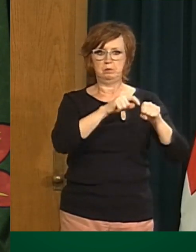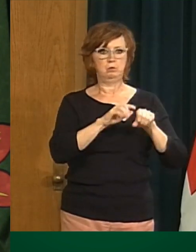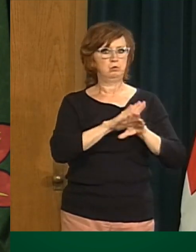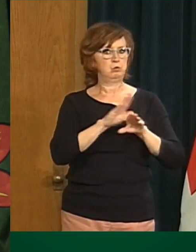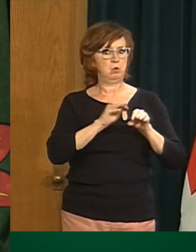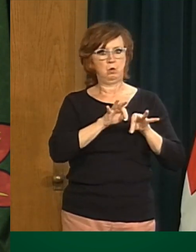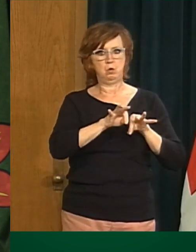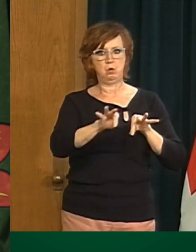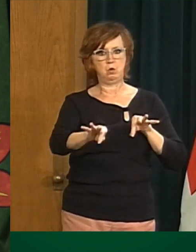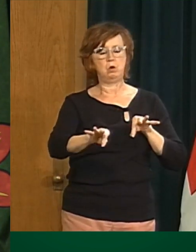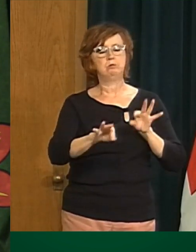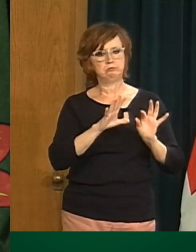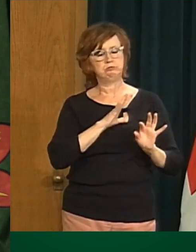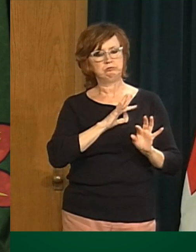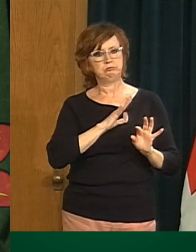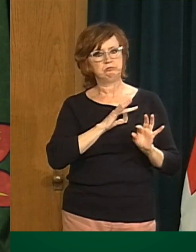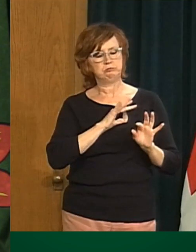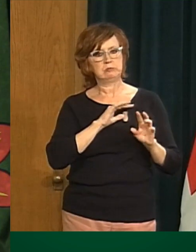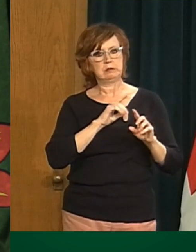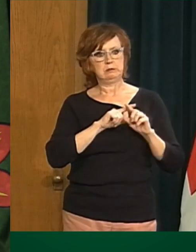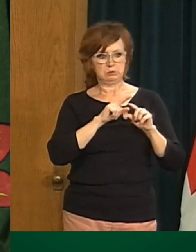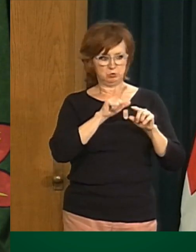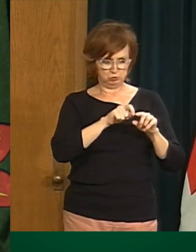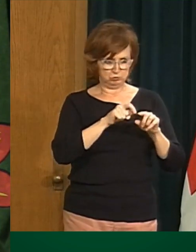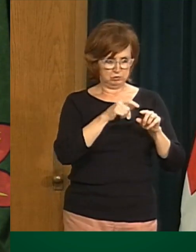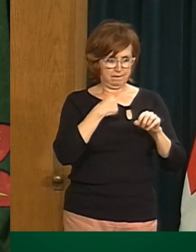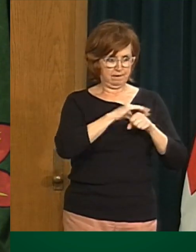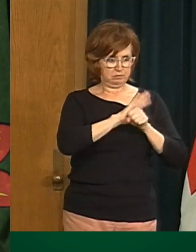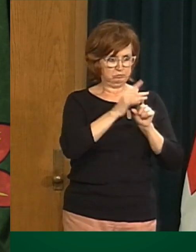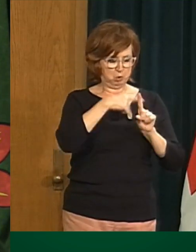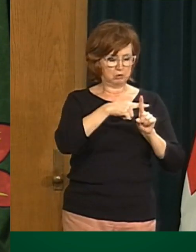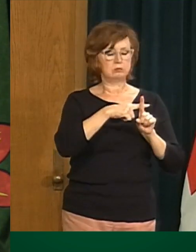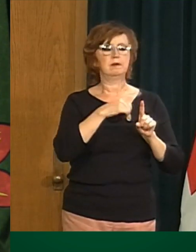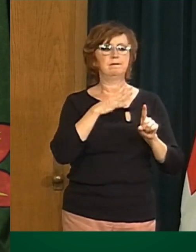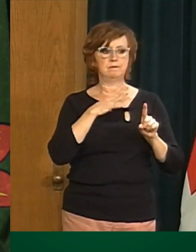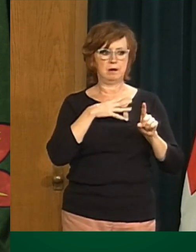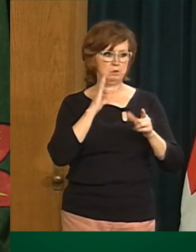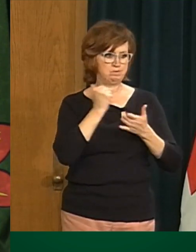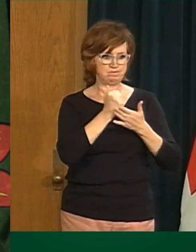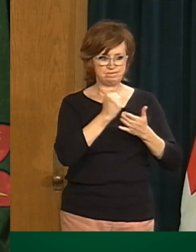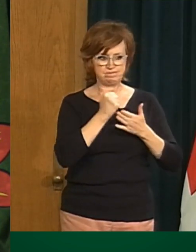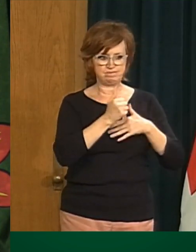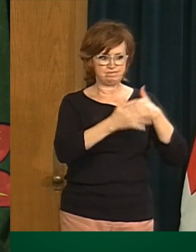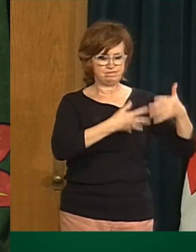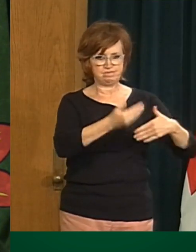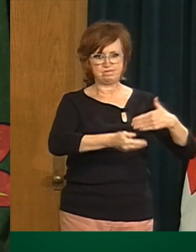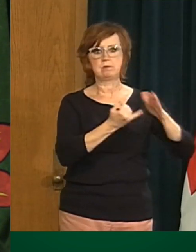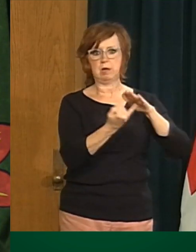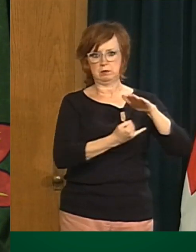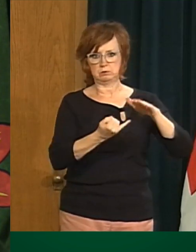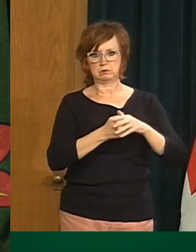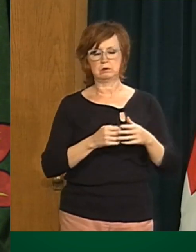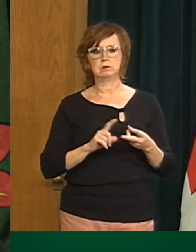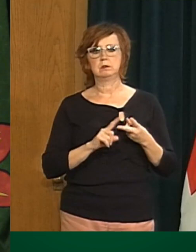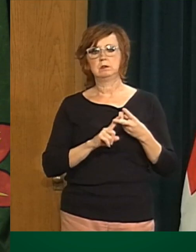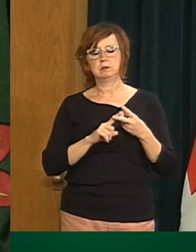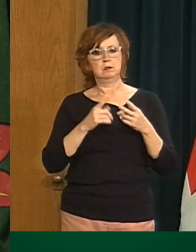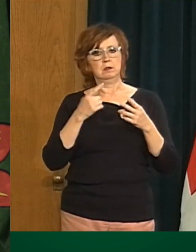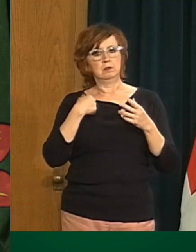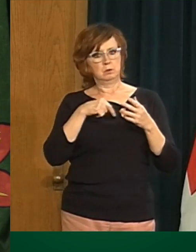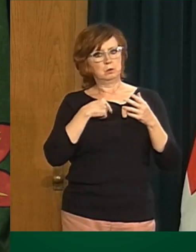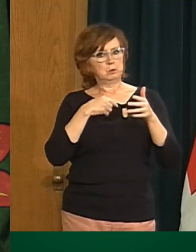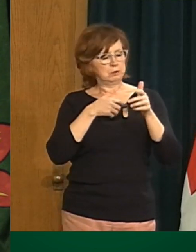assistance. We continue to work with northern communities to get the situation under control through aggressive testing and aggressive contact